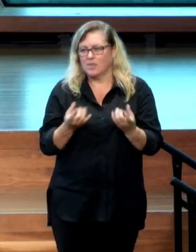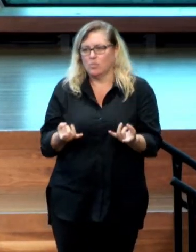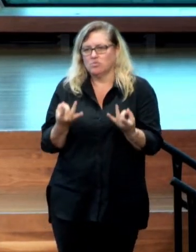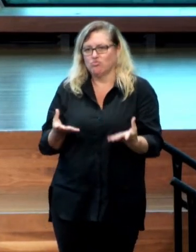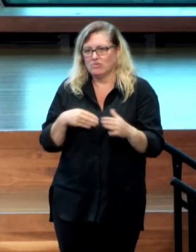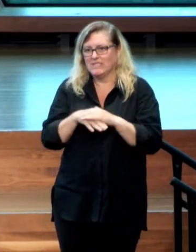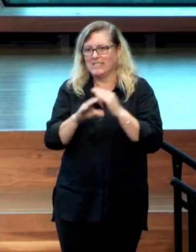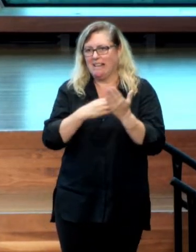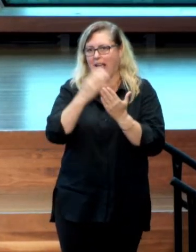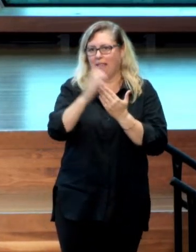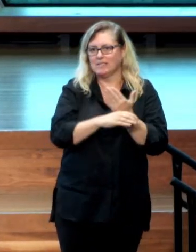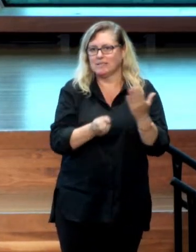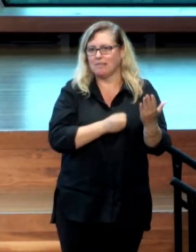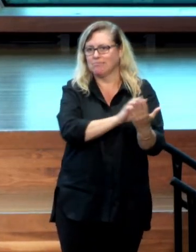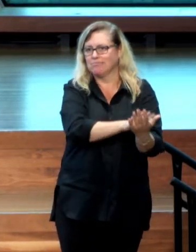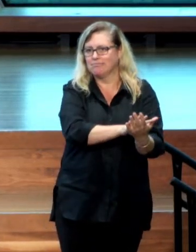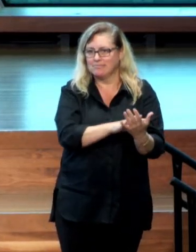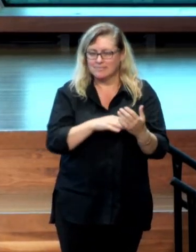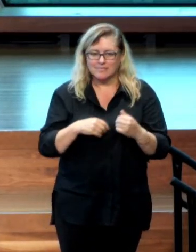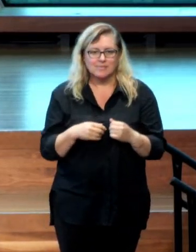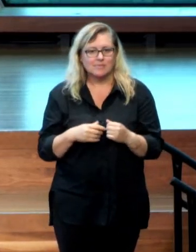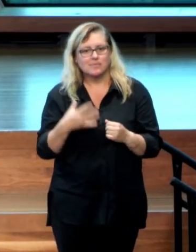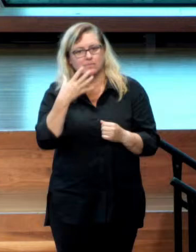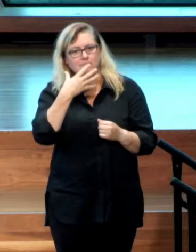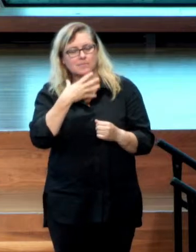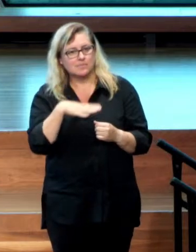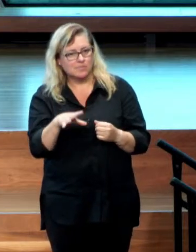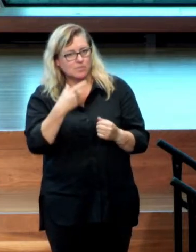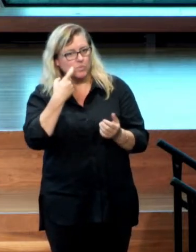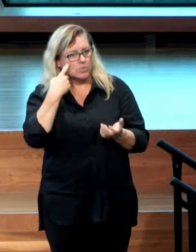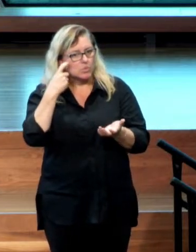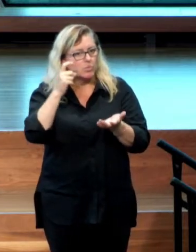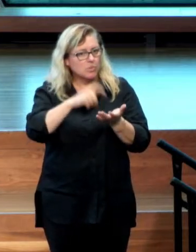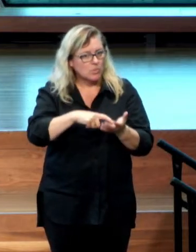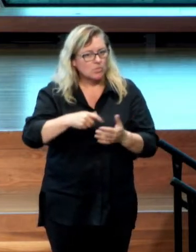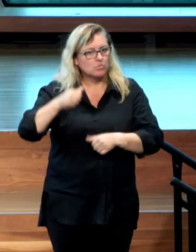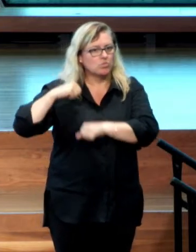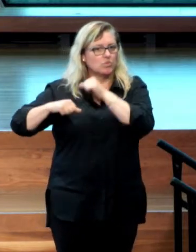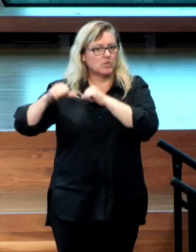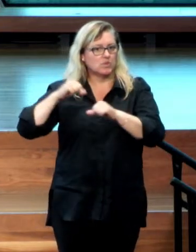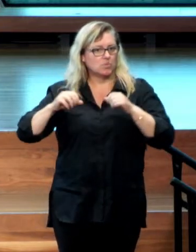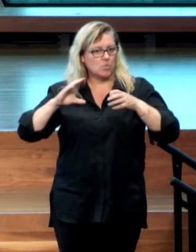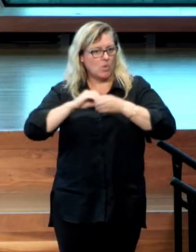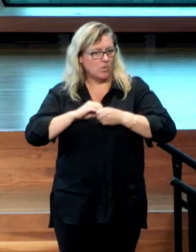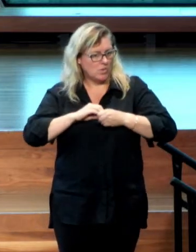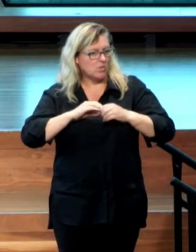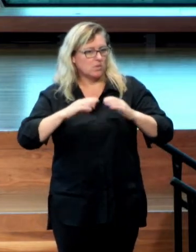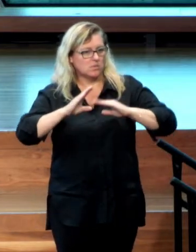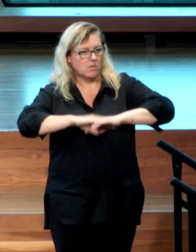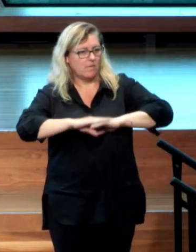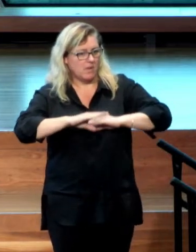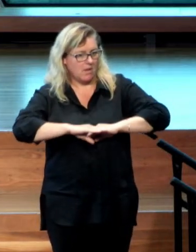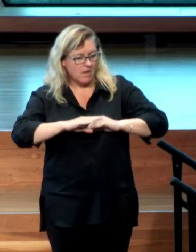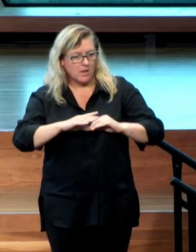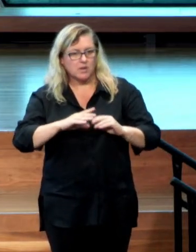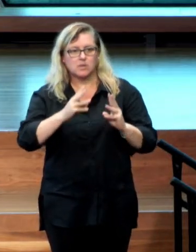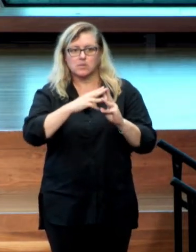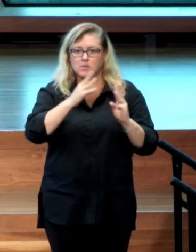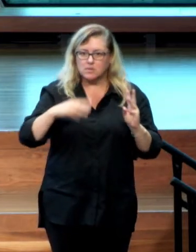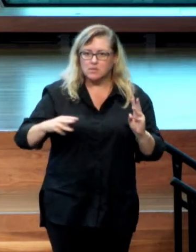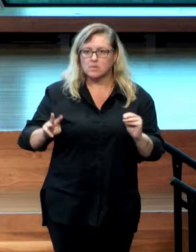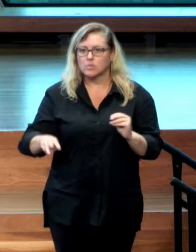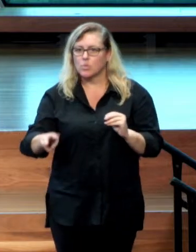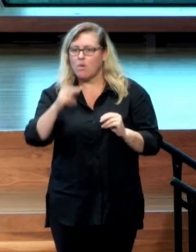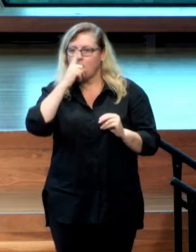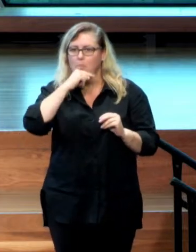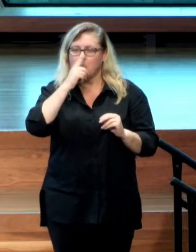calendar. Can I begin by acknowledging the traditional owners of the land on which we're meeting today, the Wurundjeri Woiwurrung people of the Kulin